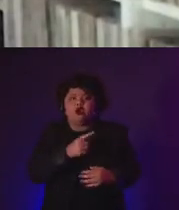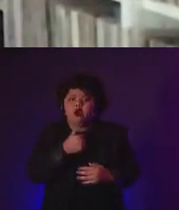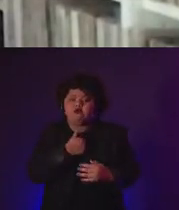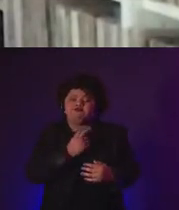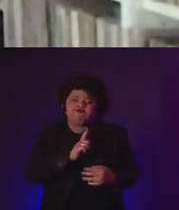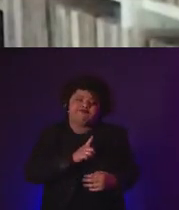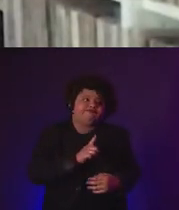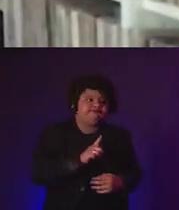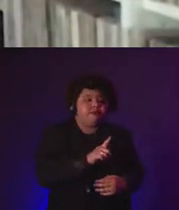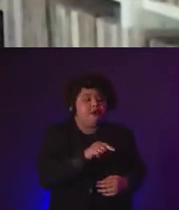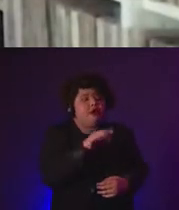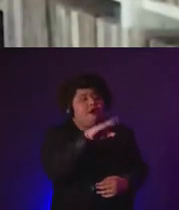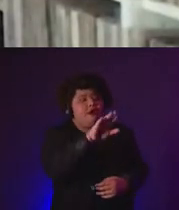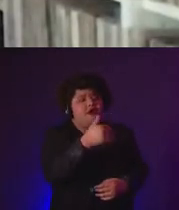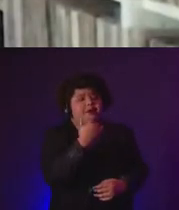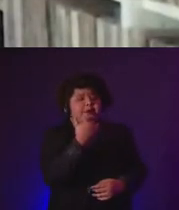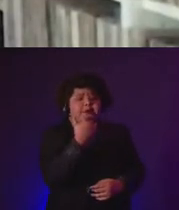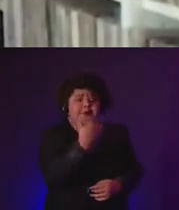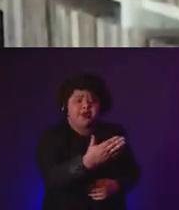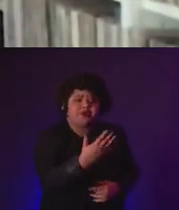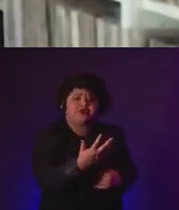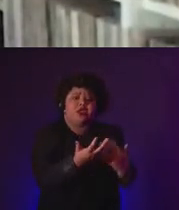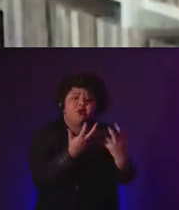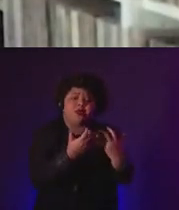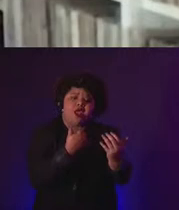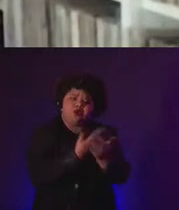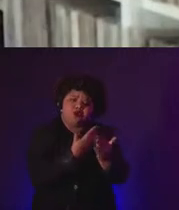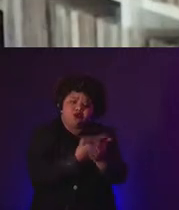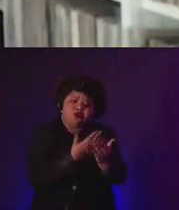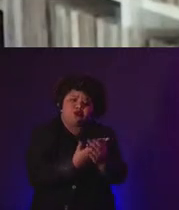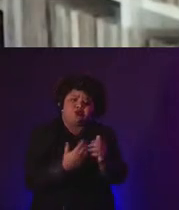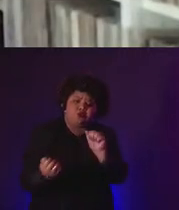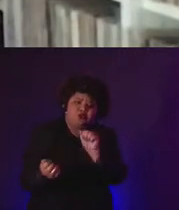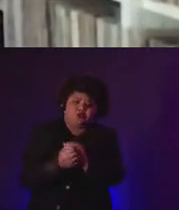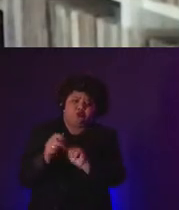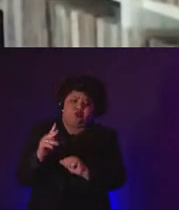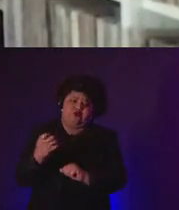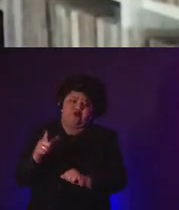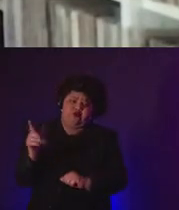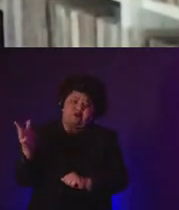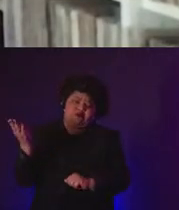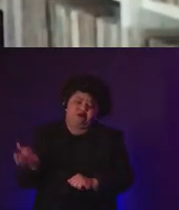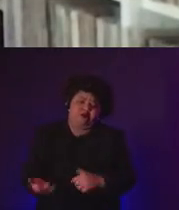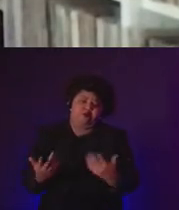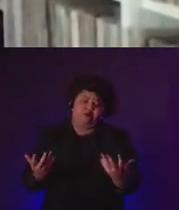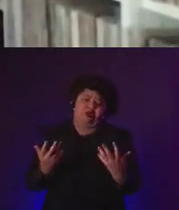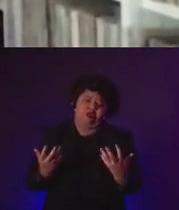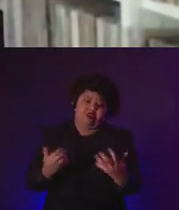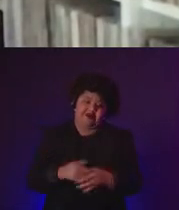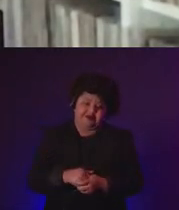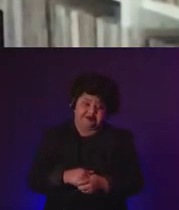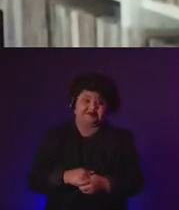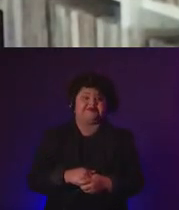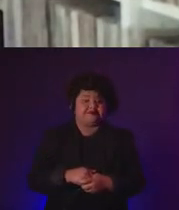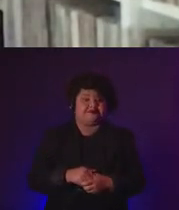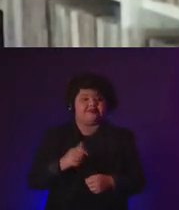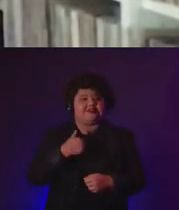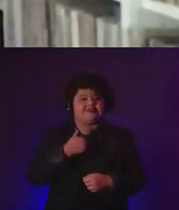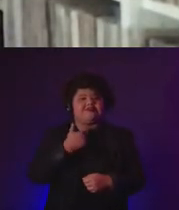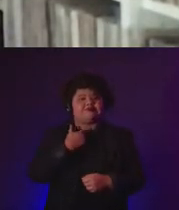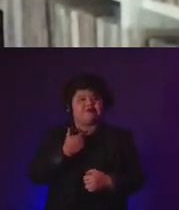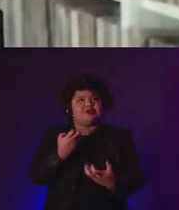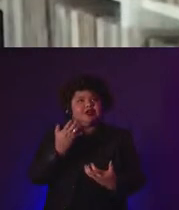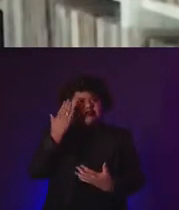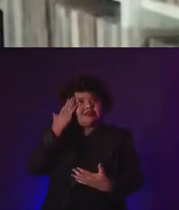graduate student fellowship be reassigned to work for Phil. My personal motto has always been to, quote, ask for the job,